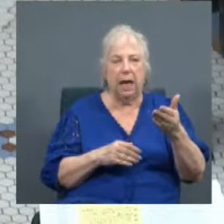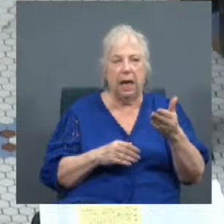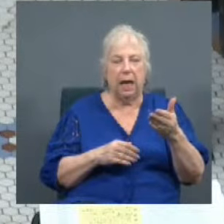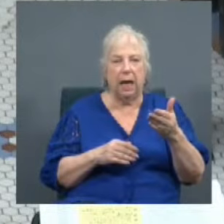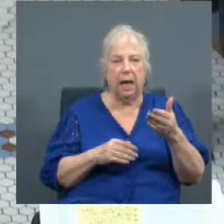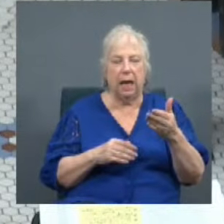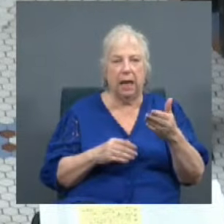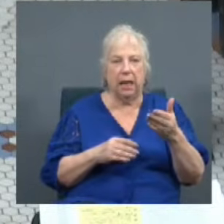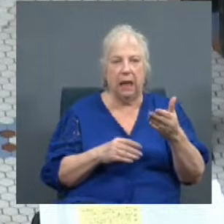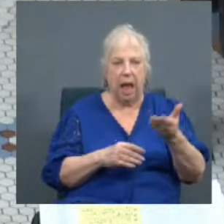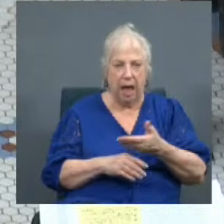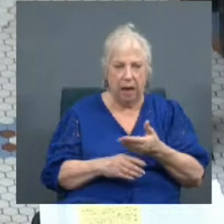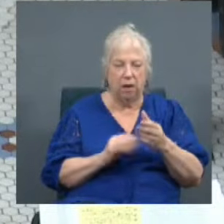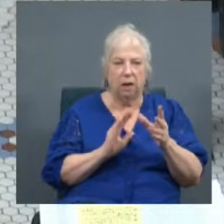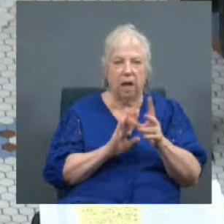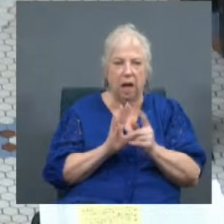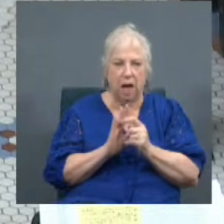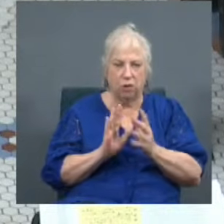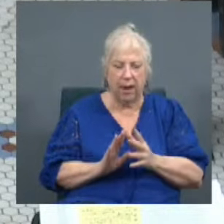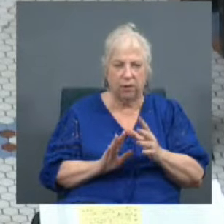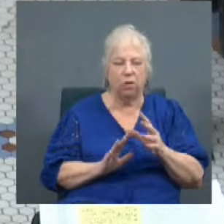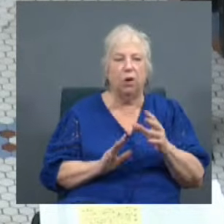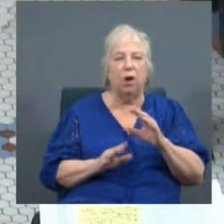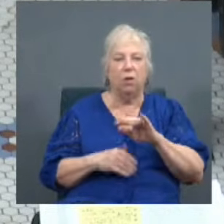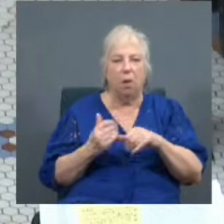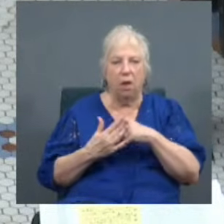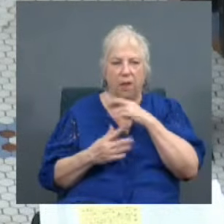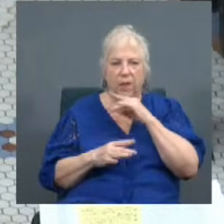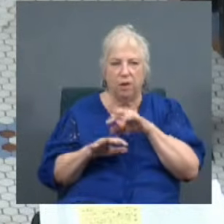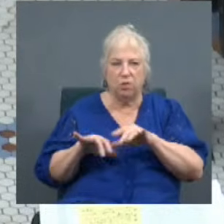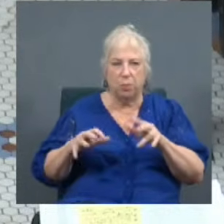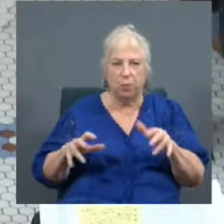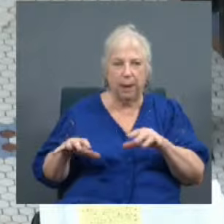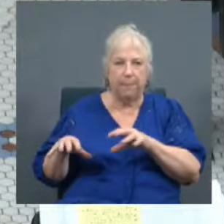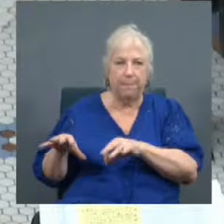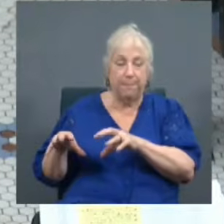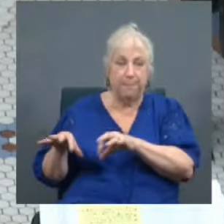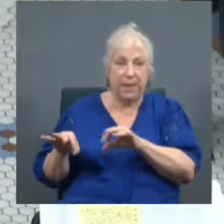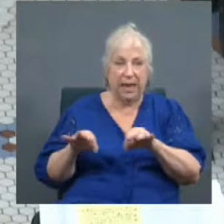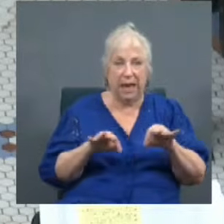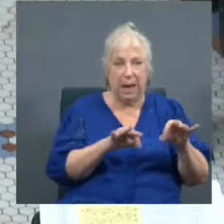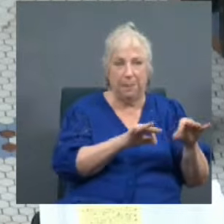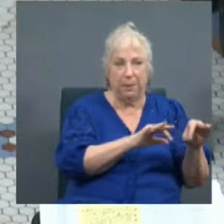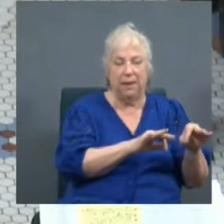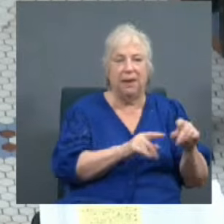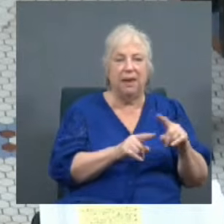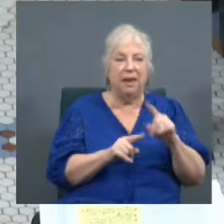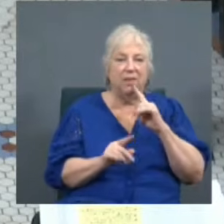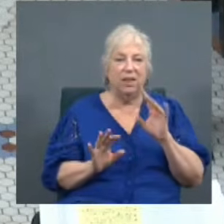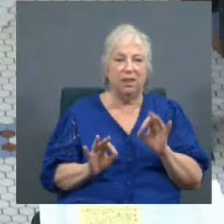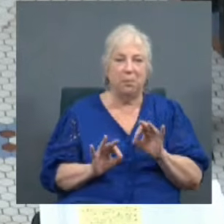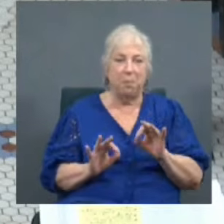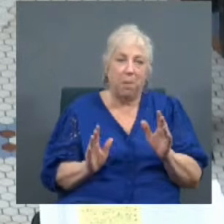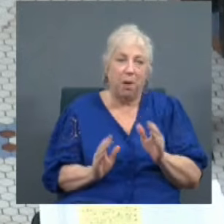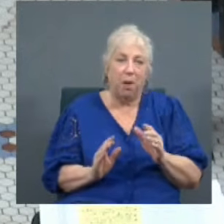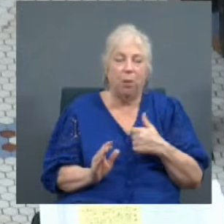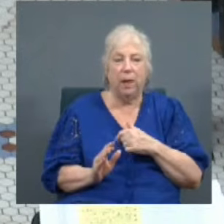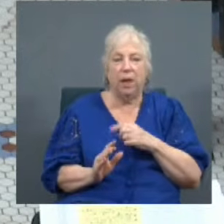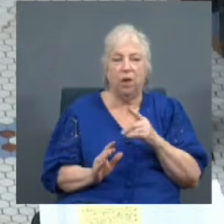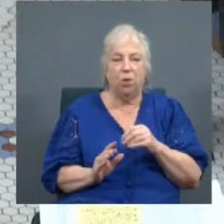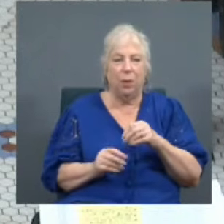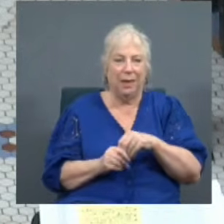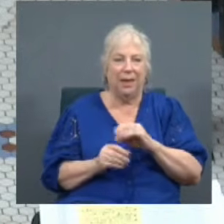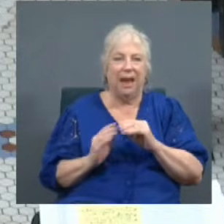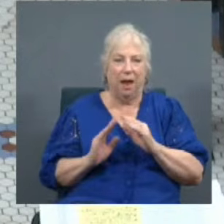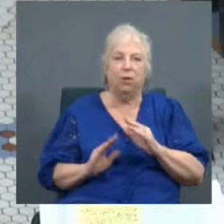a contractor to come and pick up all that debris. And if it's a very small quantity, which we feel like we can do in-house, then we'll do